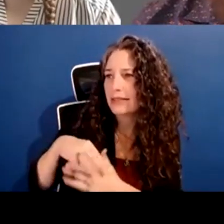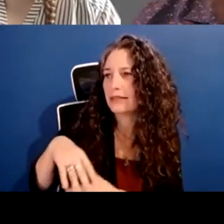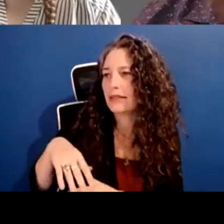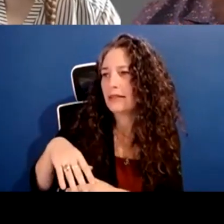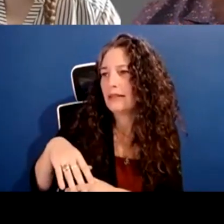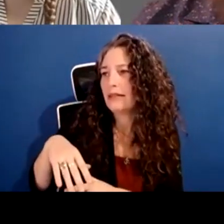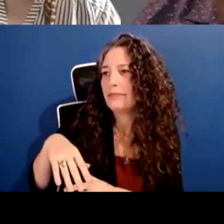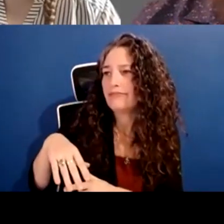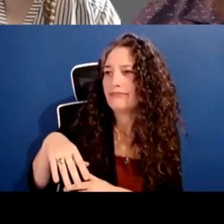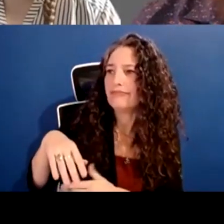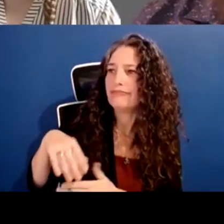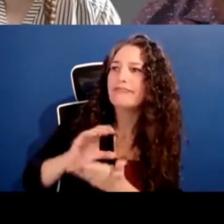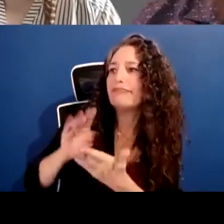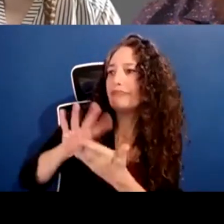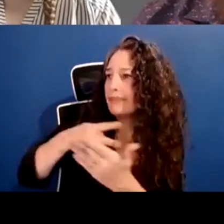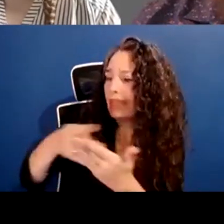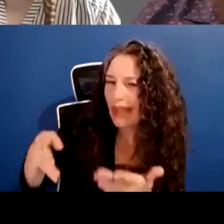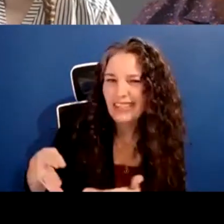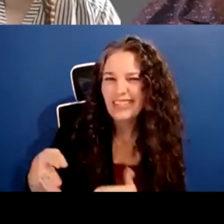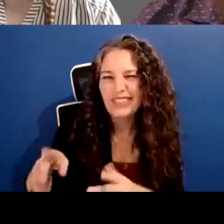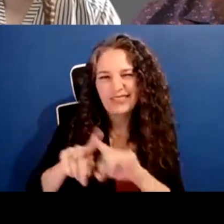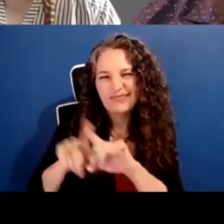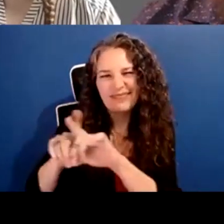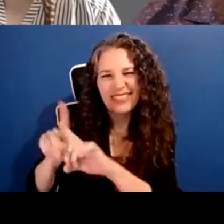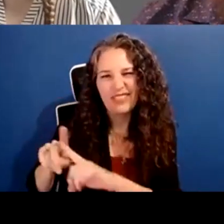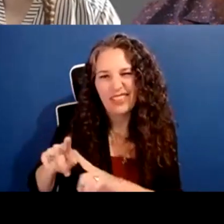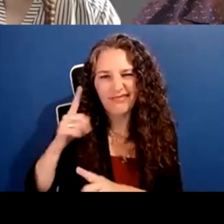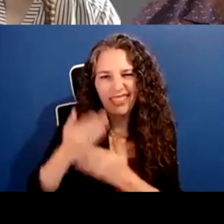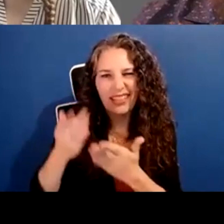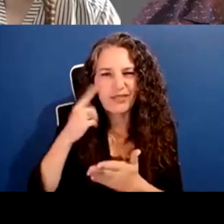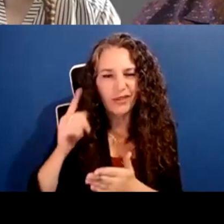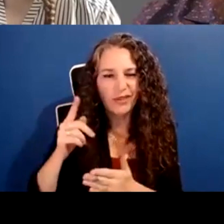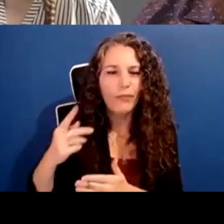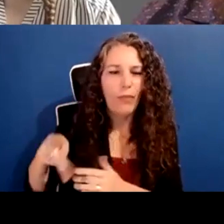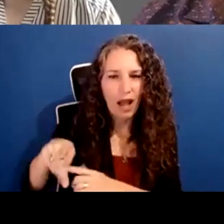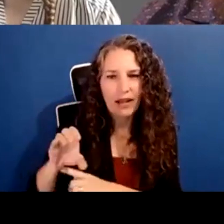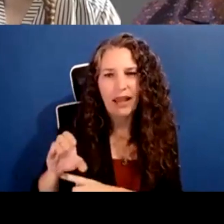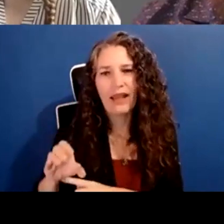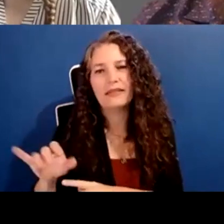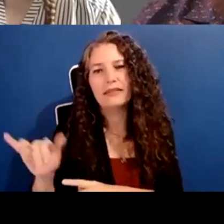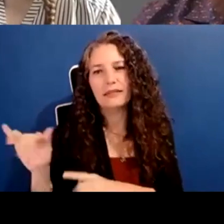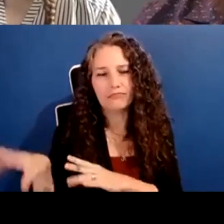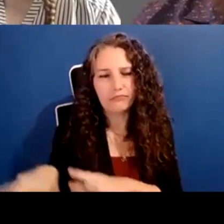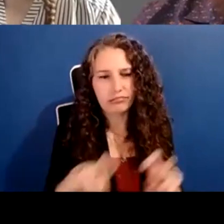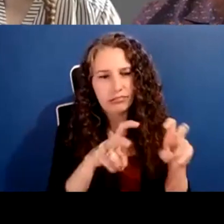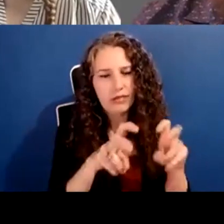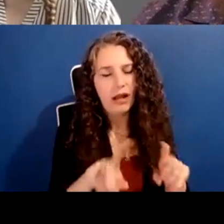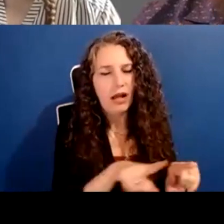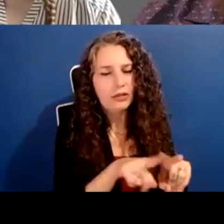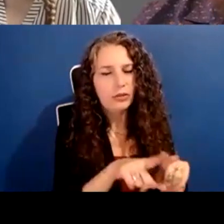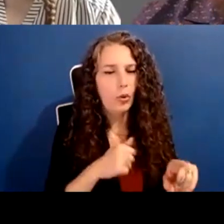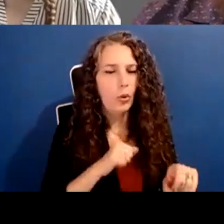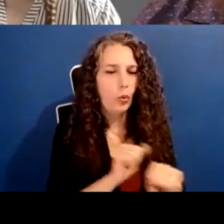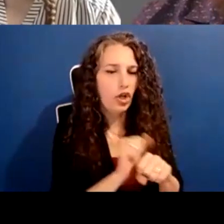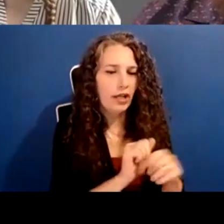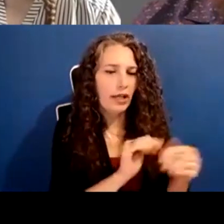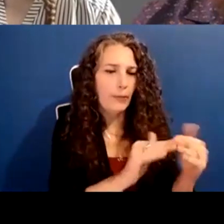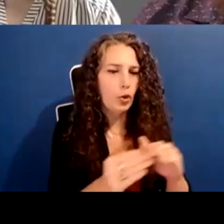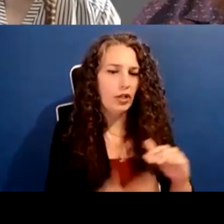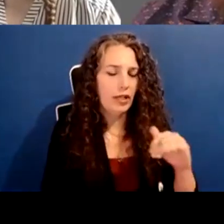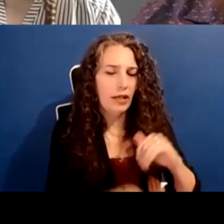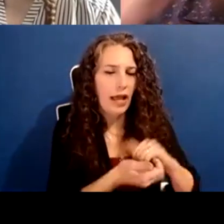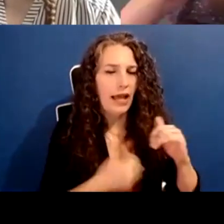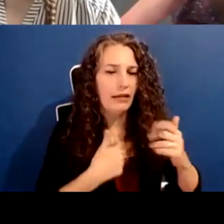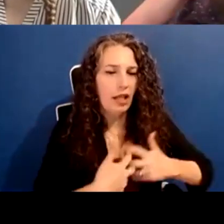on Canva. Also worked on like community partnerships. So I did a launch event series with actually